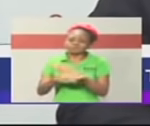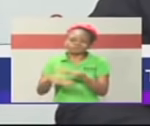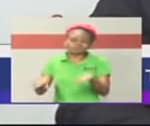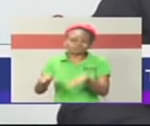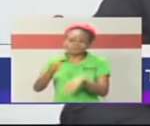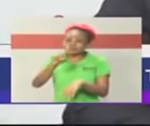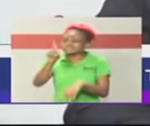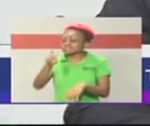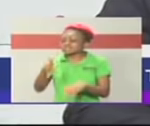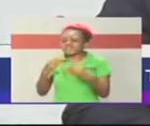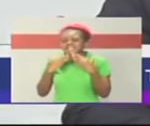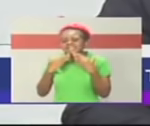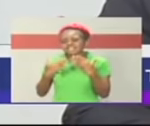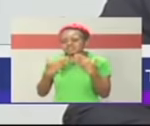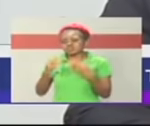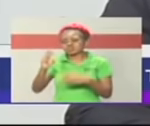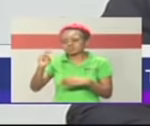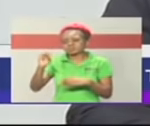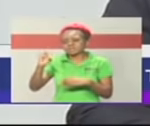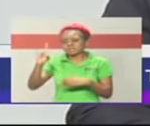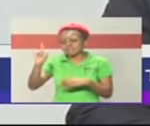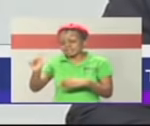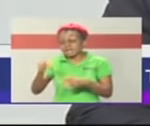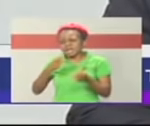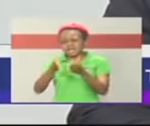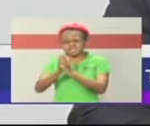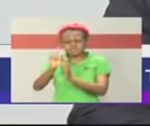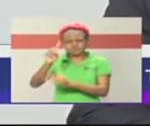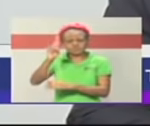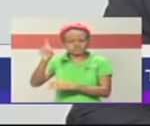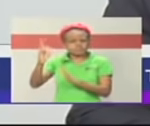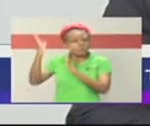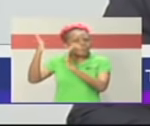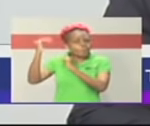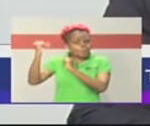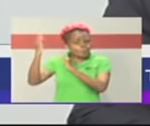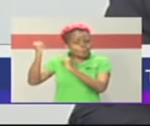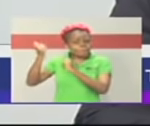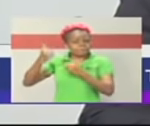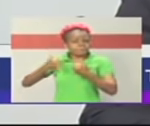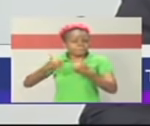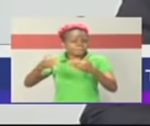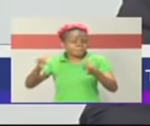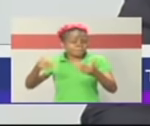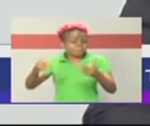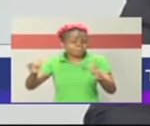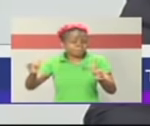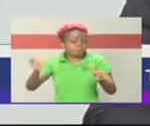media for their engaging questions, and we certainly hope that the public would take heed to